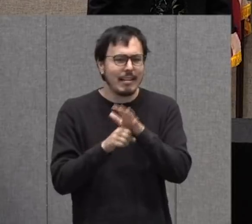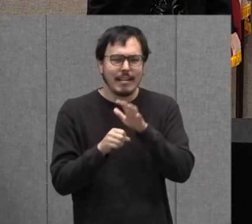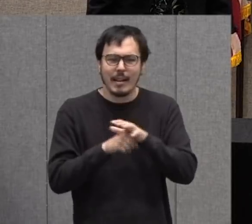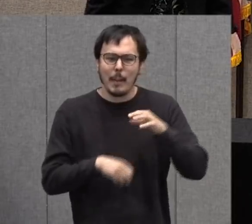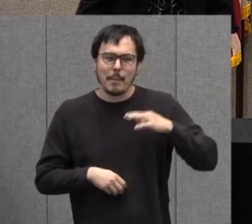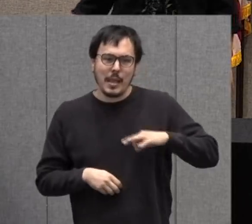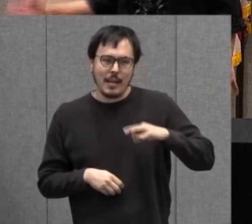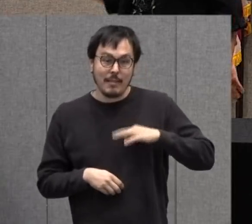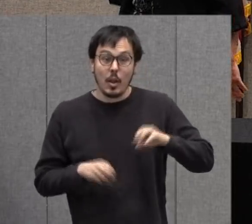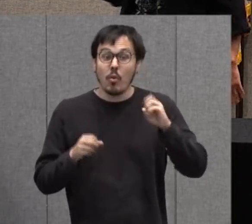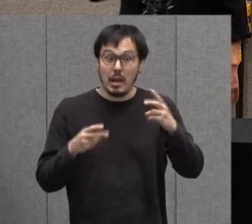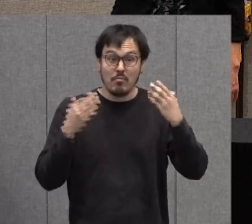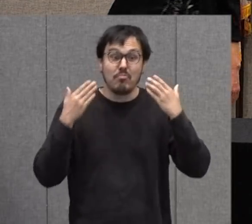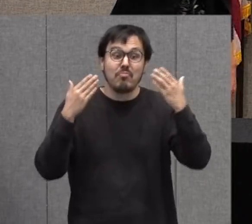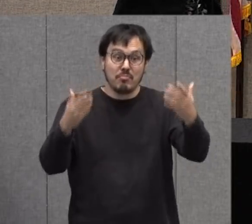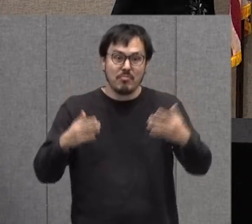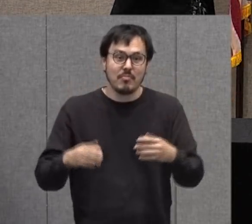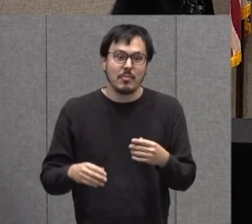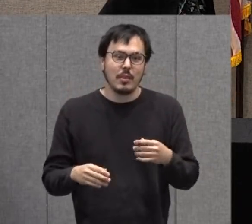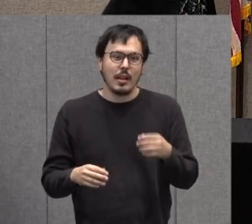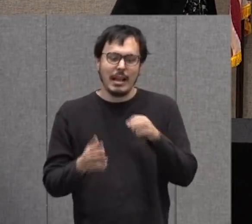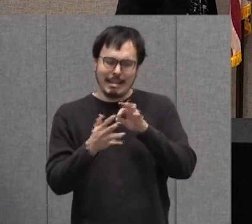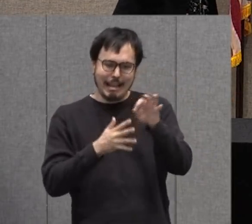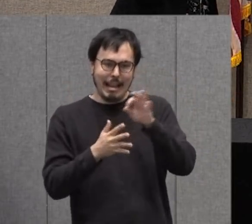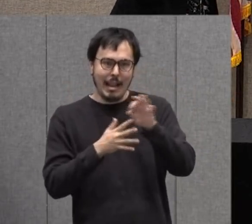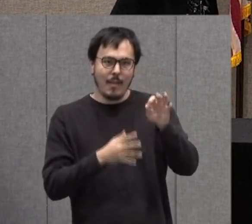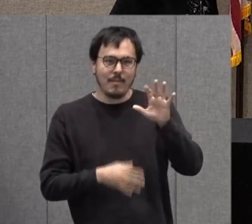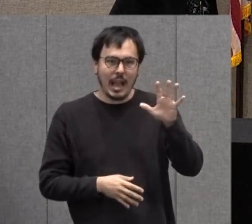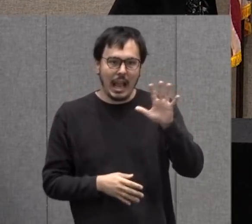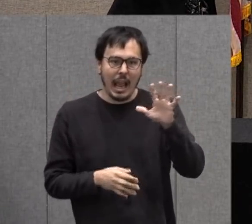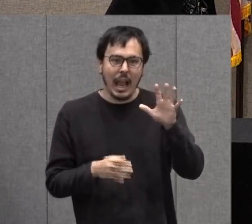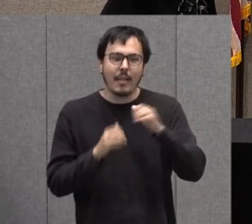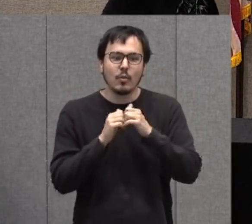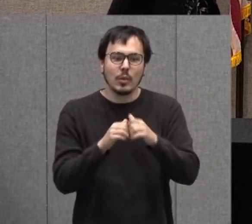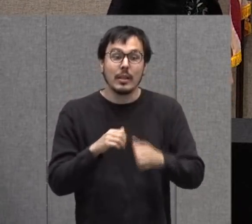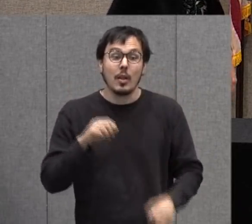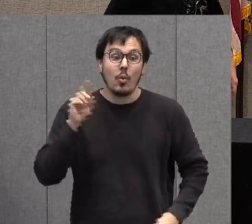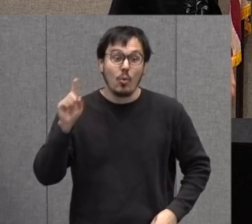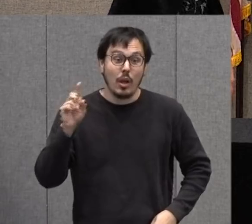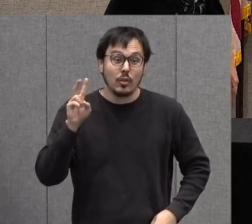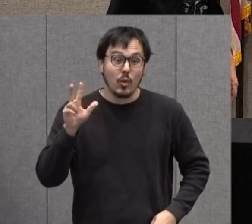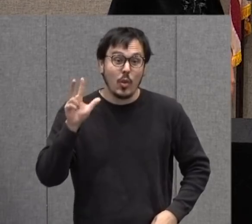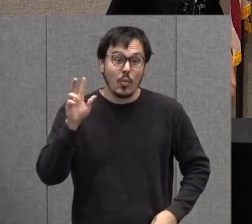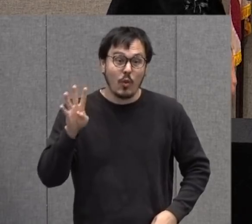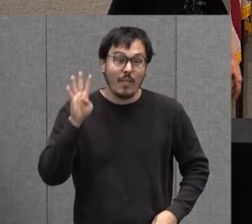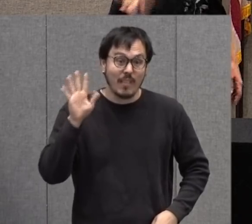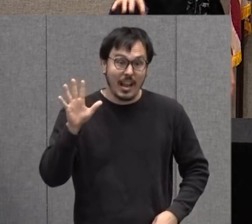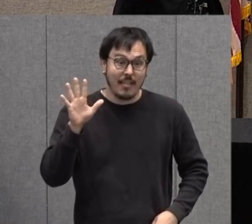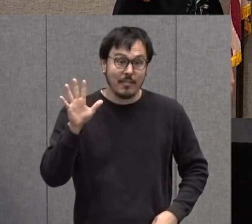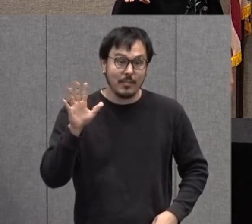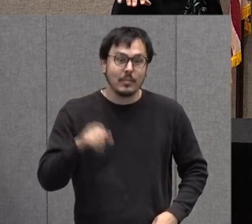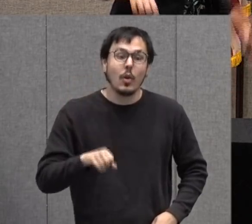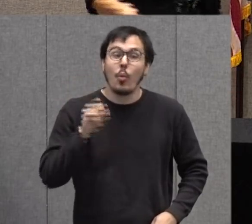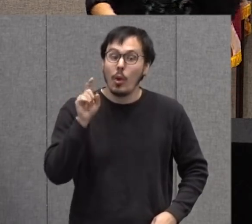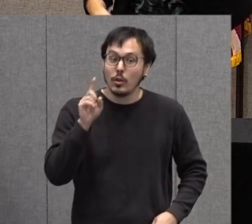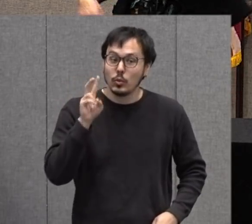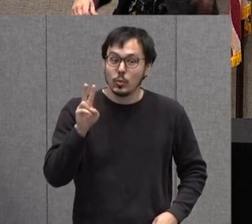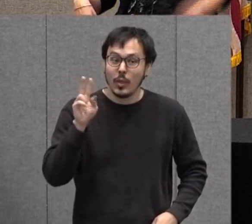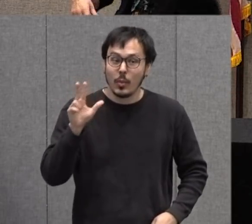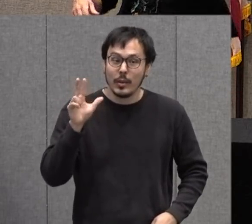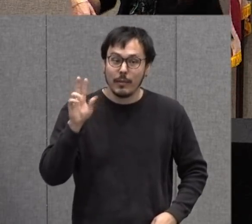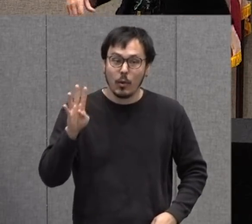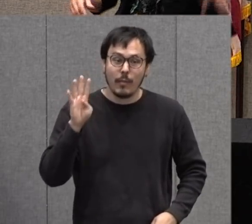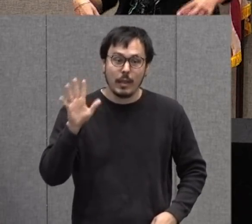Okay. Go ahead and put your hand out. We're going to do a 5-count shakedown. Count with me. 1, 2, 3, 4, 5. 1,